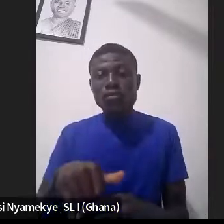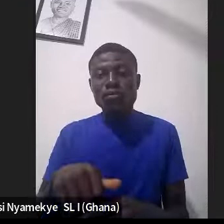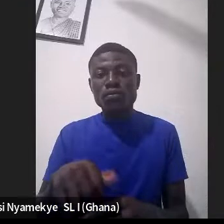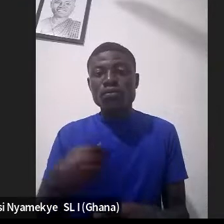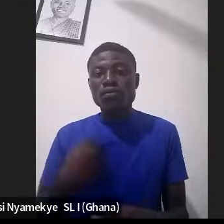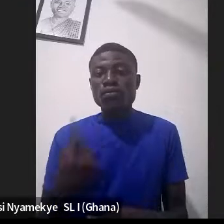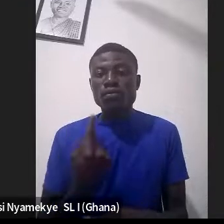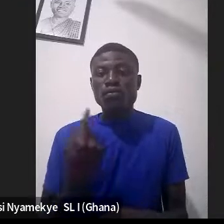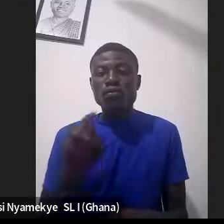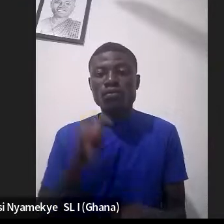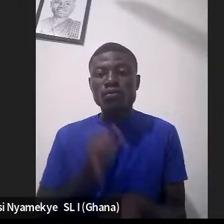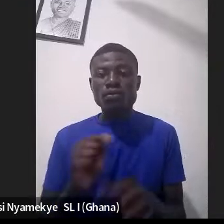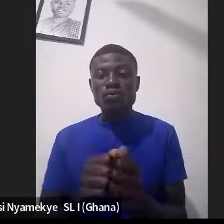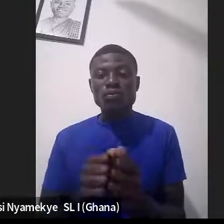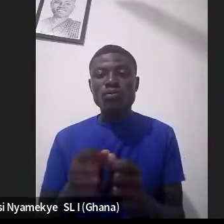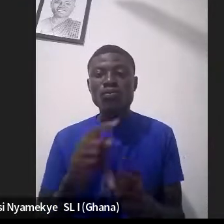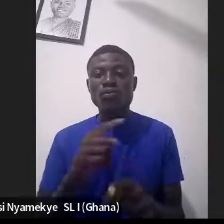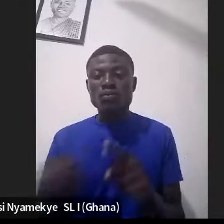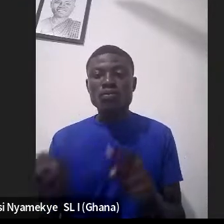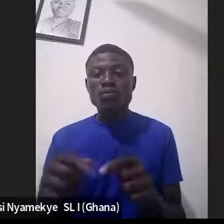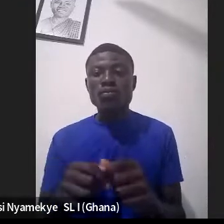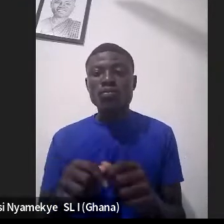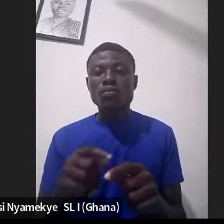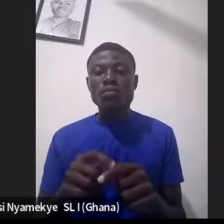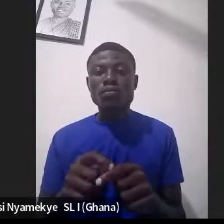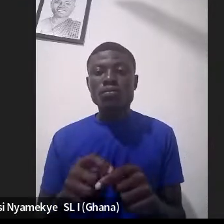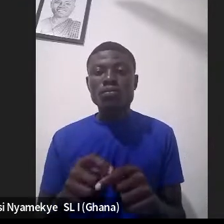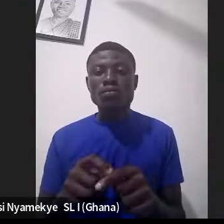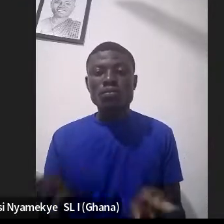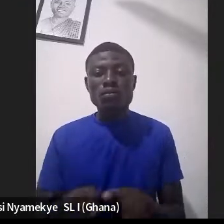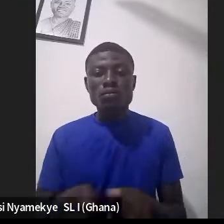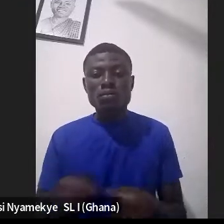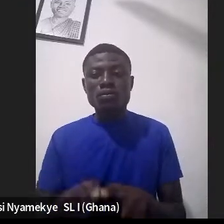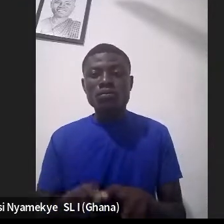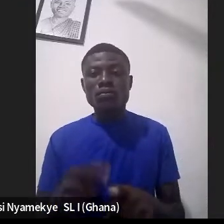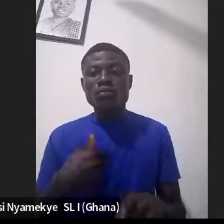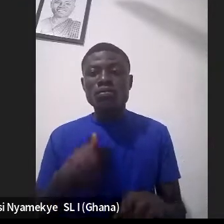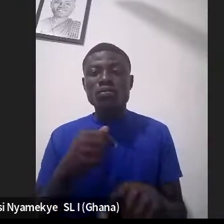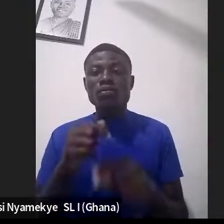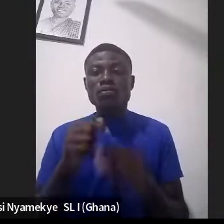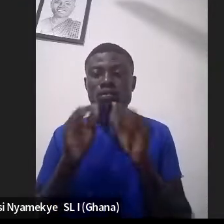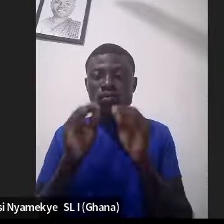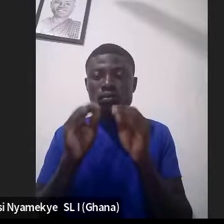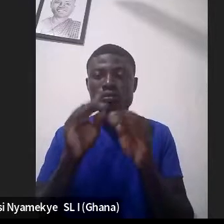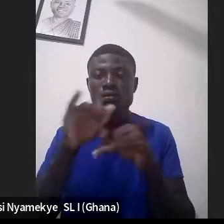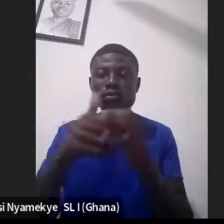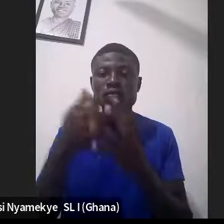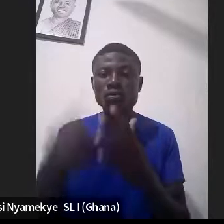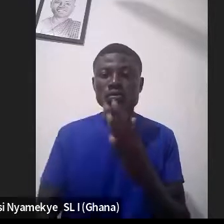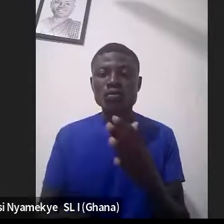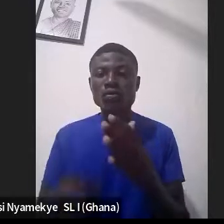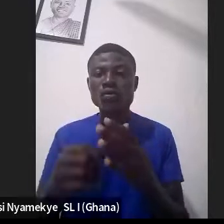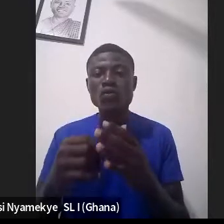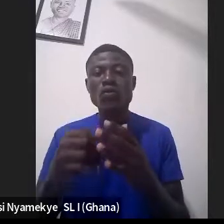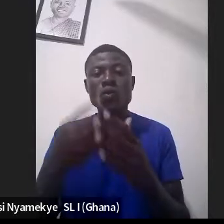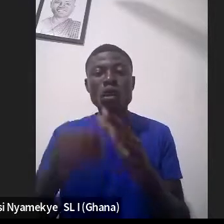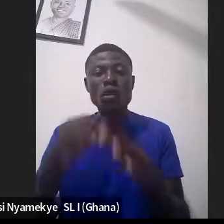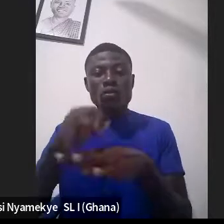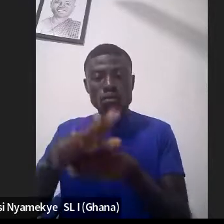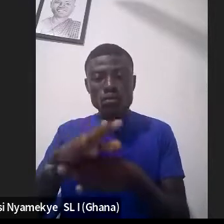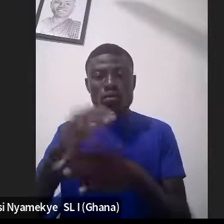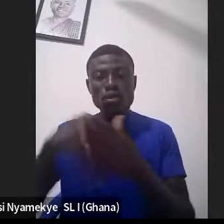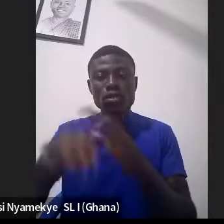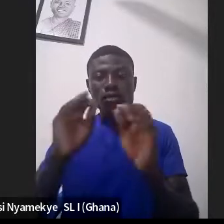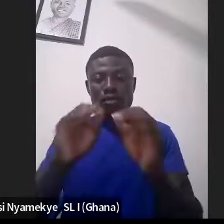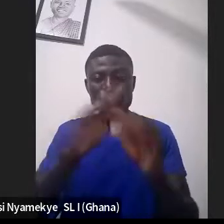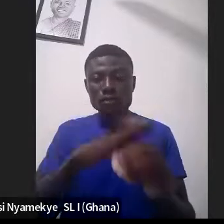spreading awareness about dyslexia, I'm also spreading awareness about what does effective intervention look like. It's